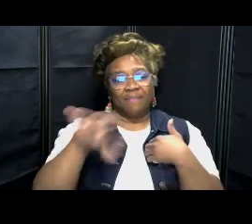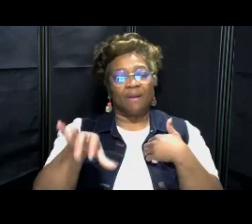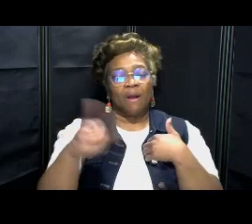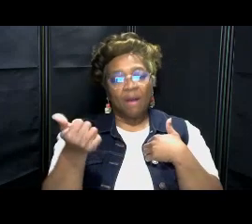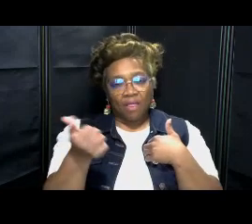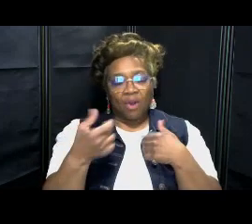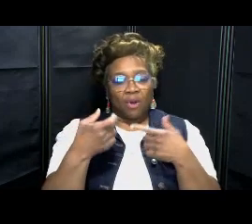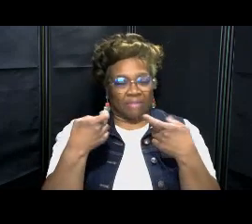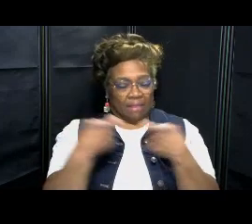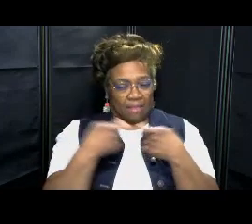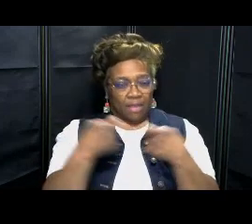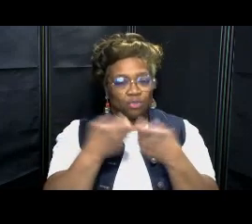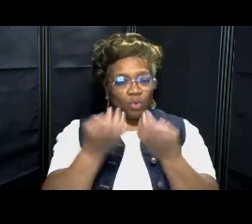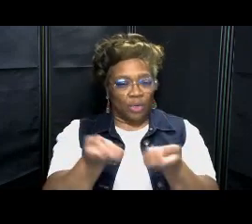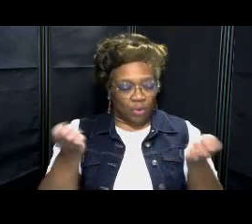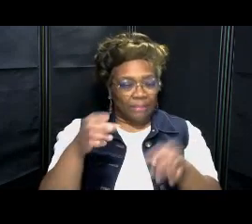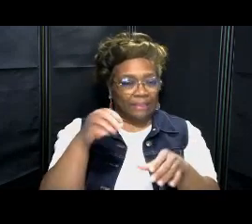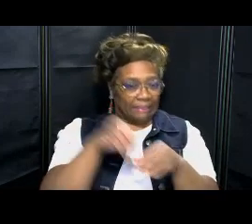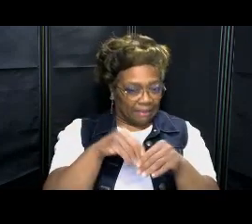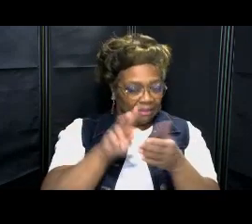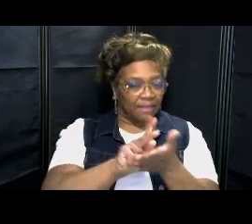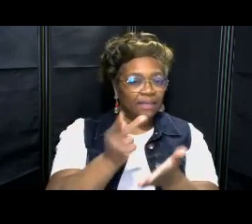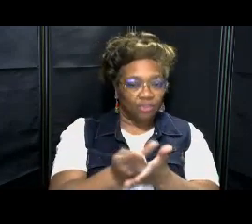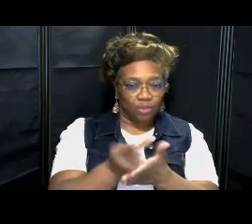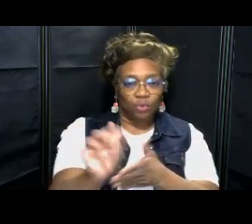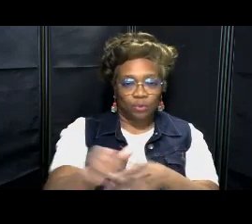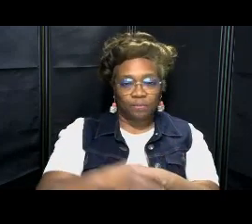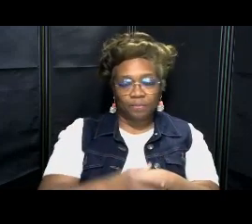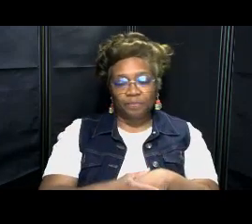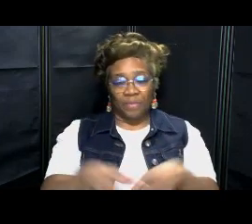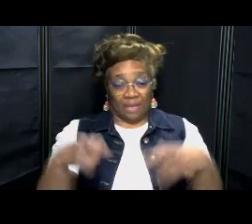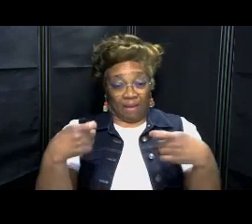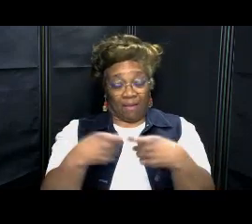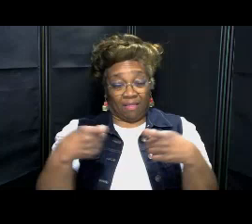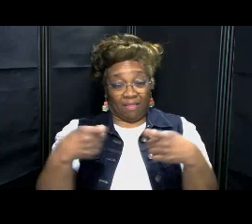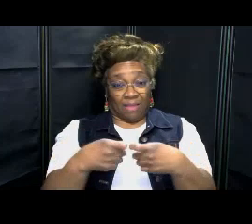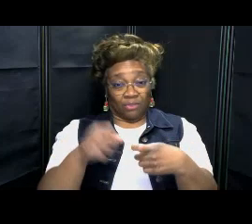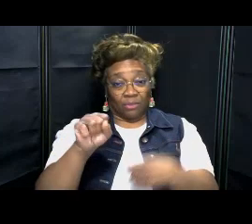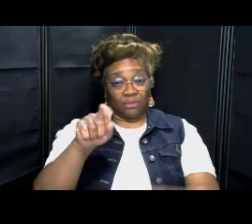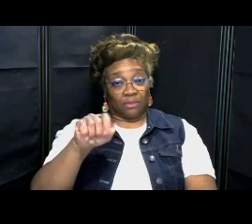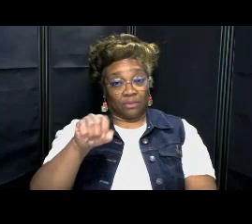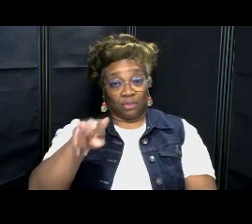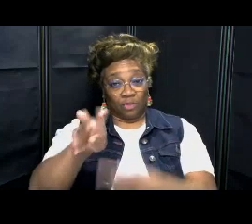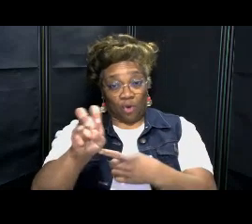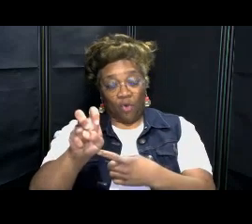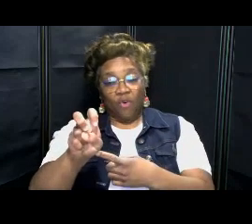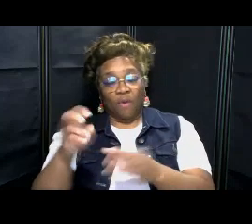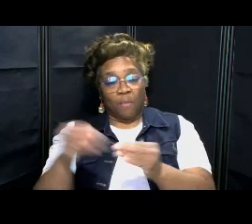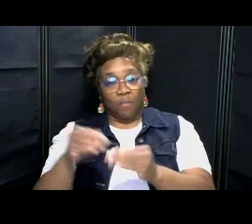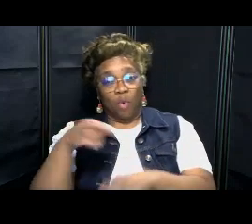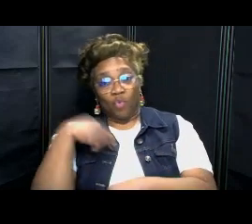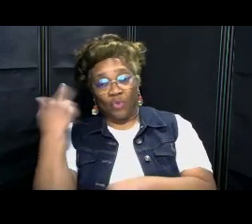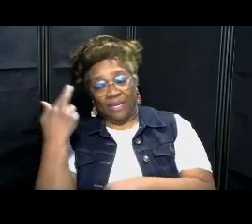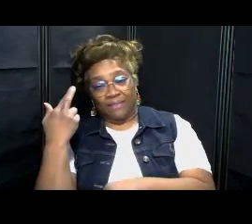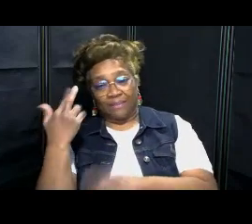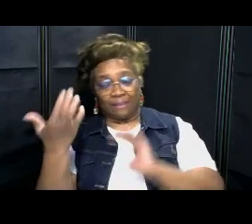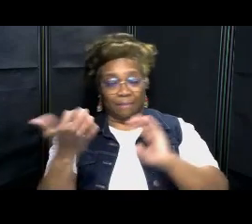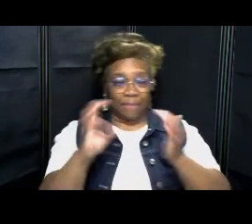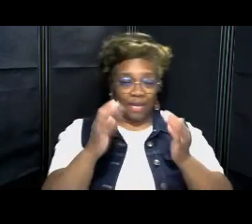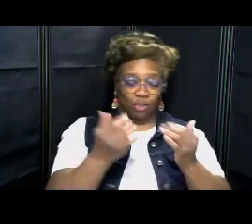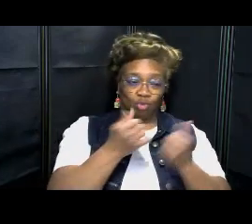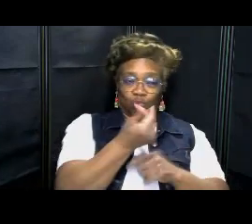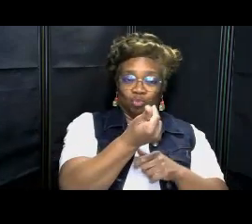things electrical that are in the kitchen. Electric ranges are far more riskier than gas stoves, which